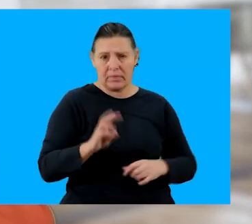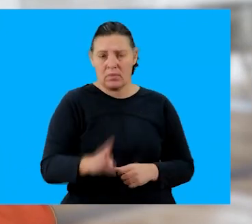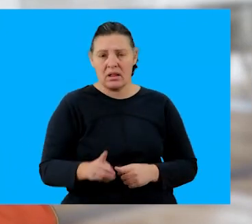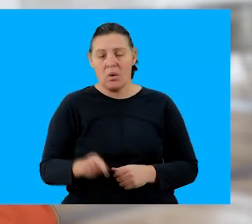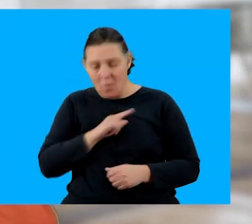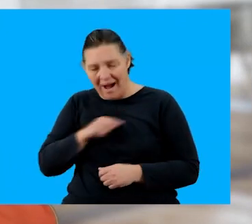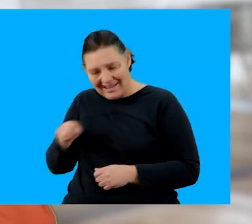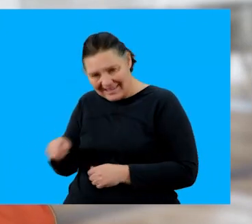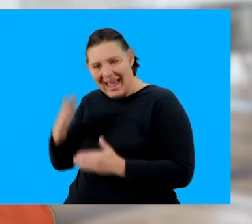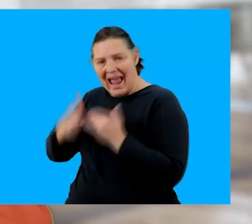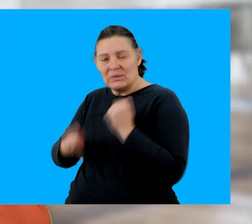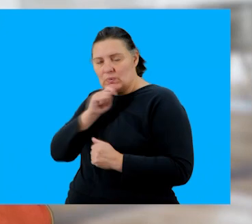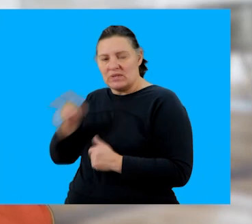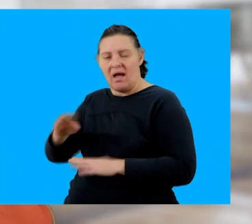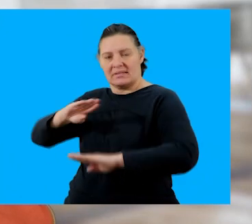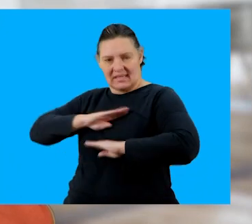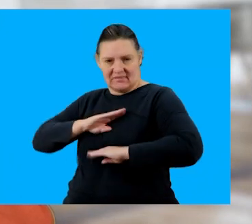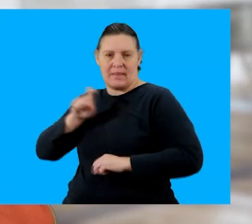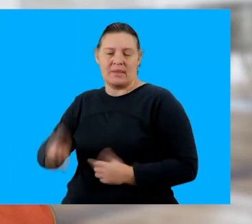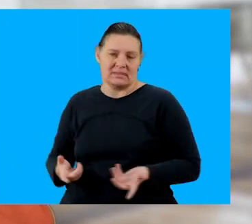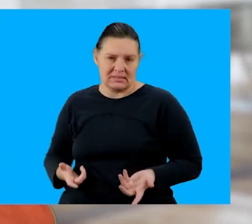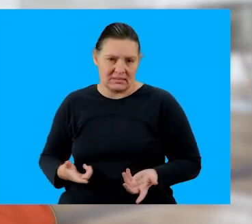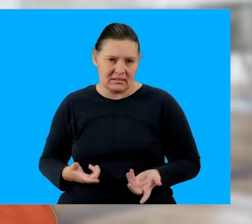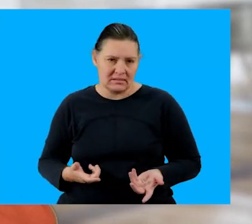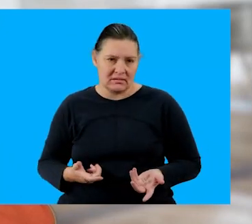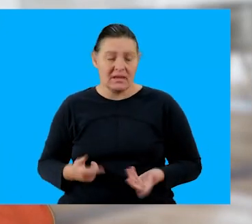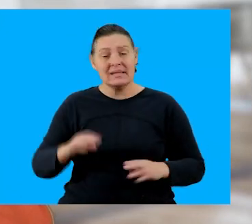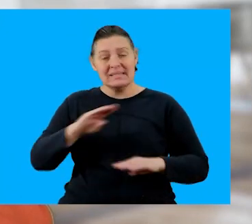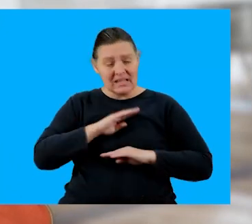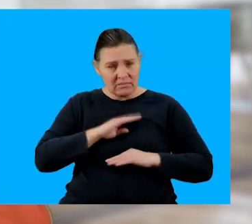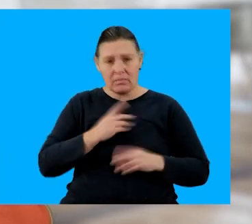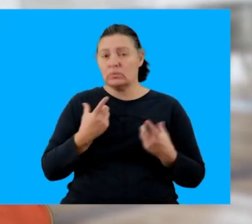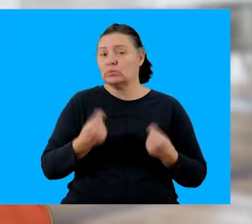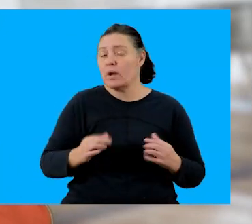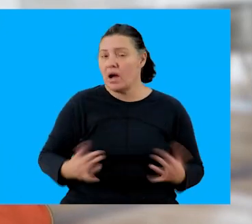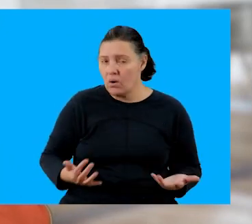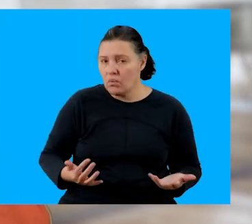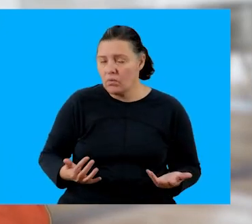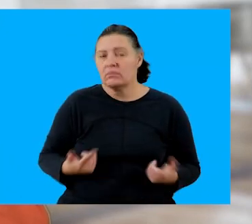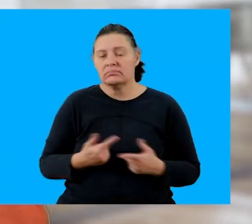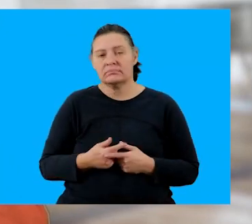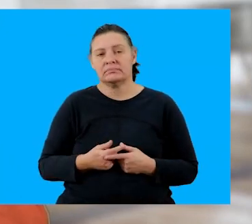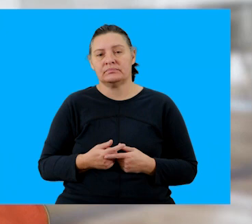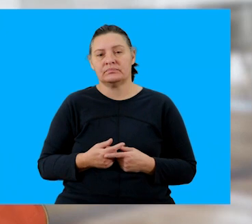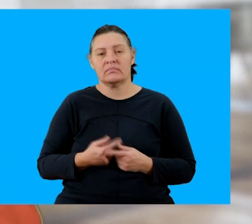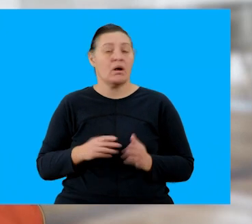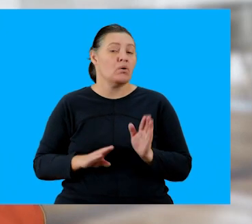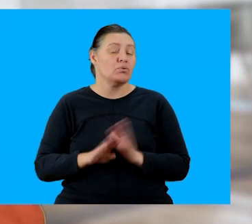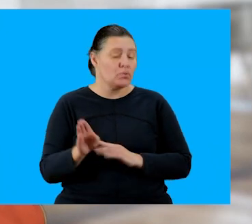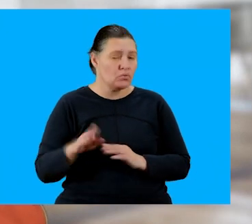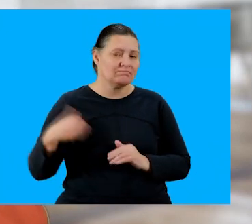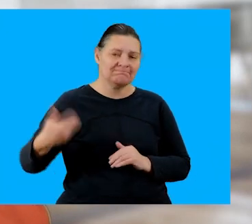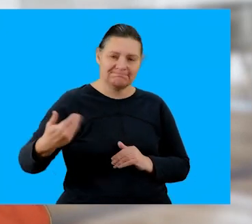the end users of the product has to be satisfied, and satisfaction can be known